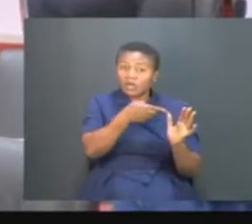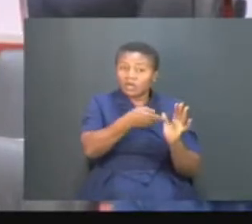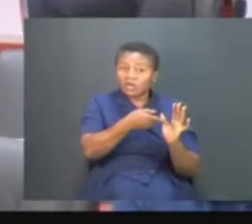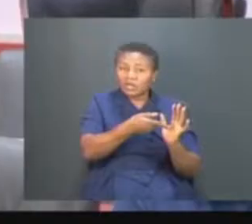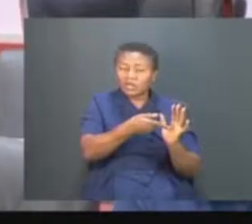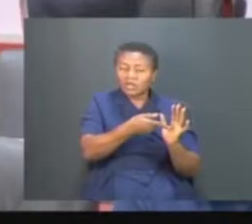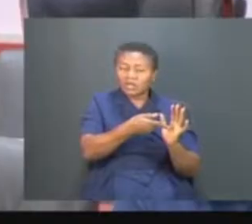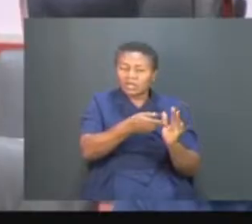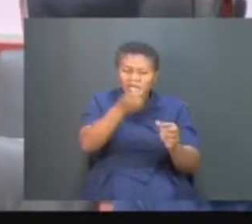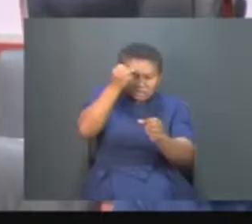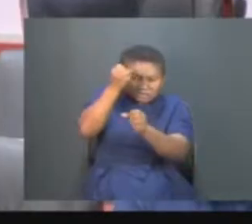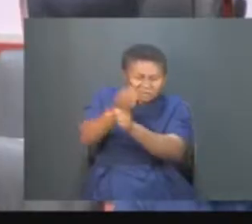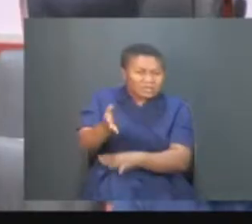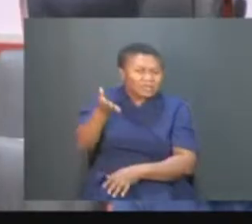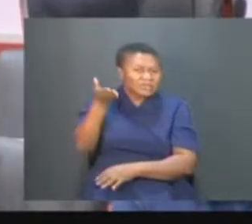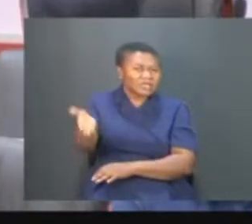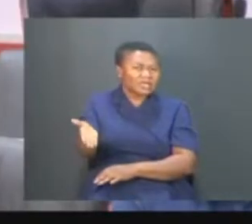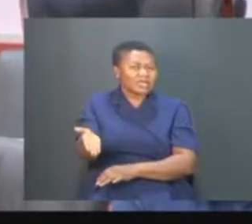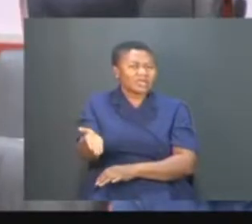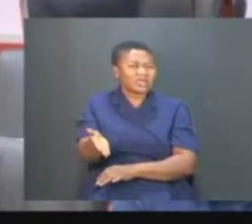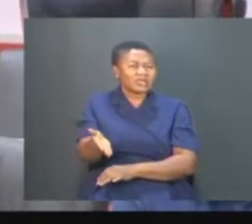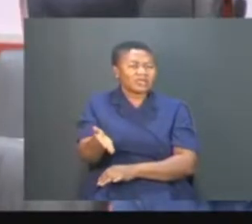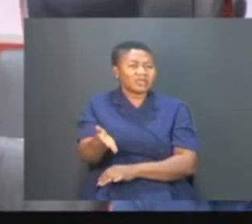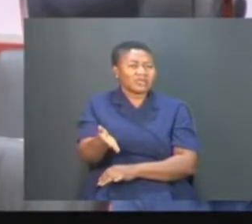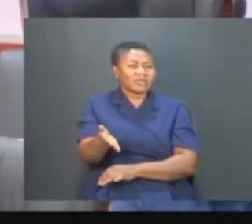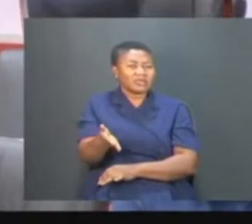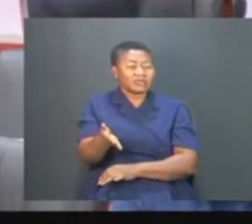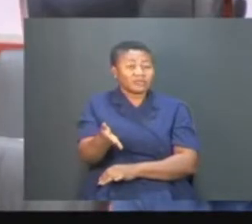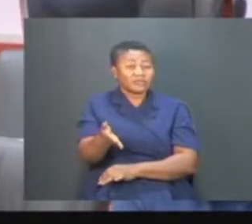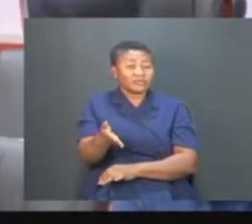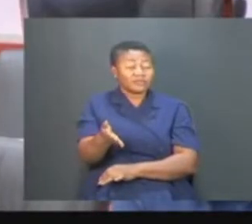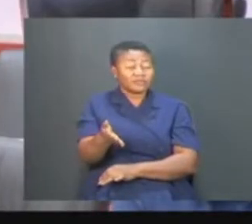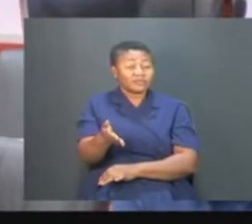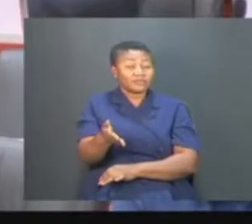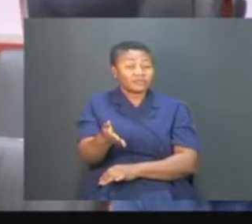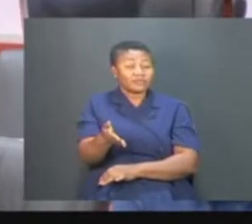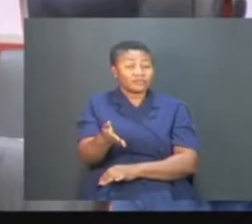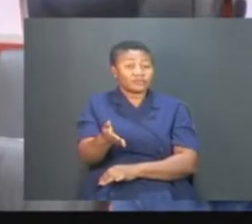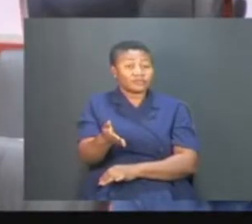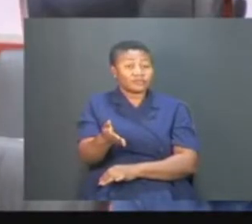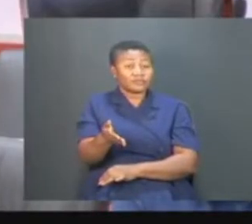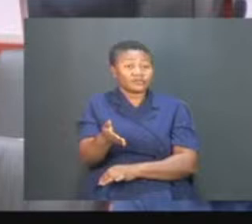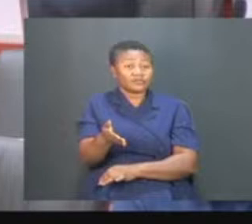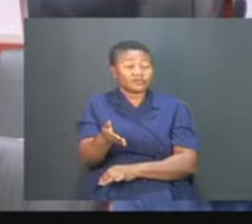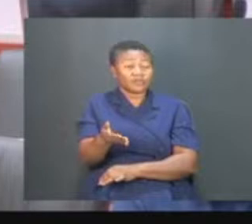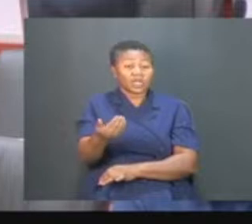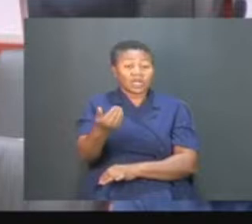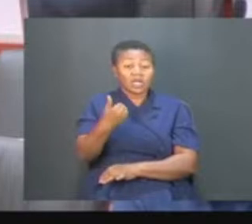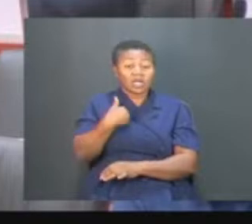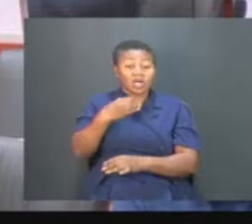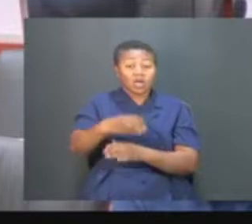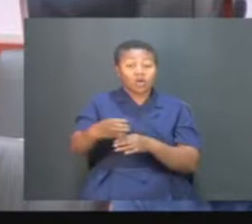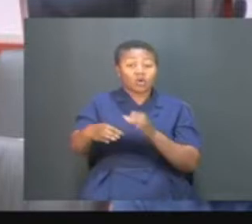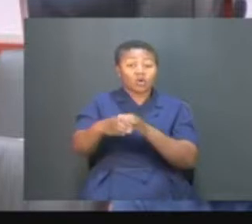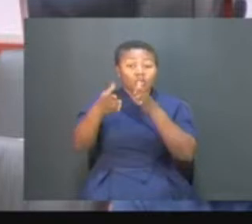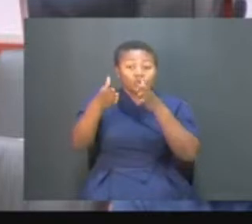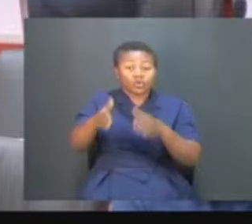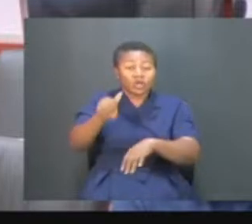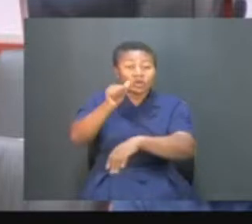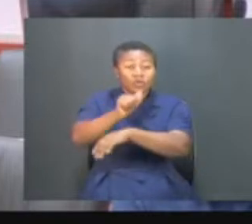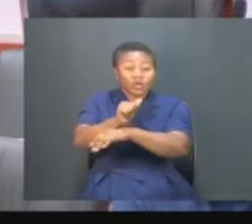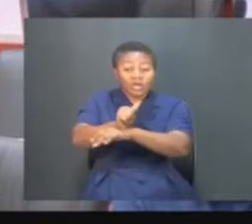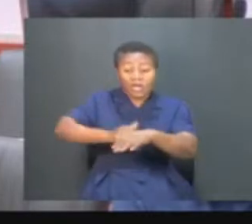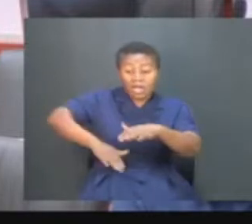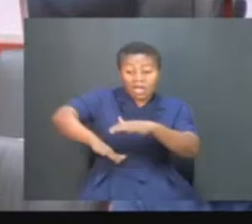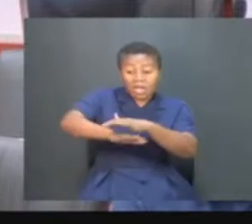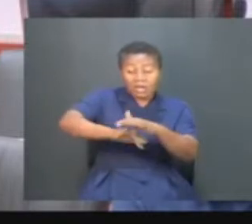already here being implemented. And Mr. Speaker, let me tell you this. There are contractors working under the big push